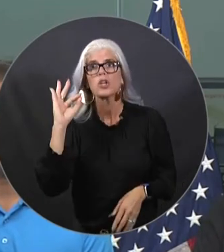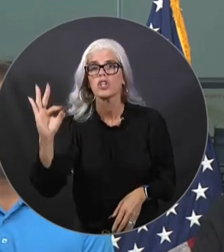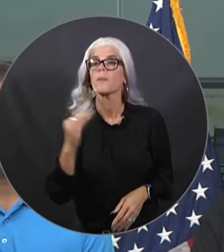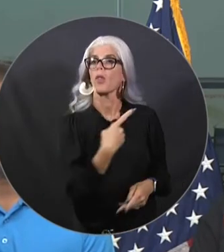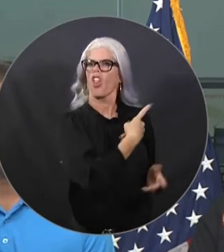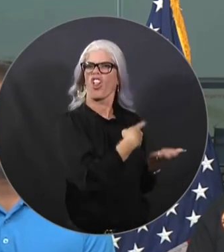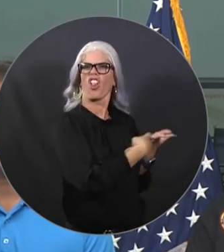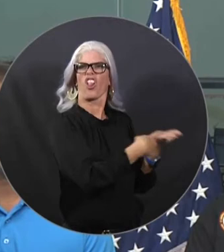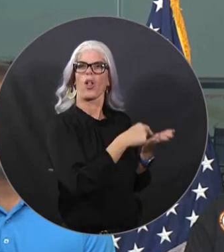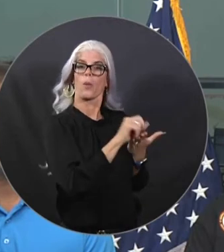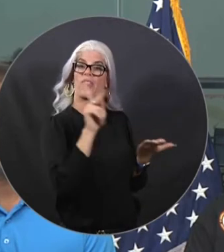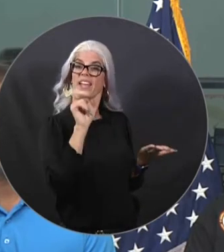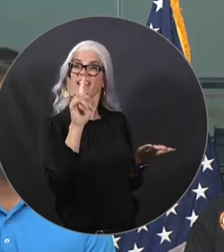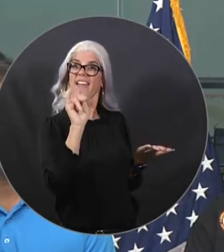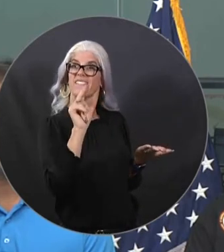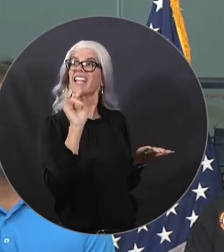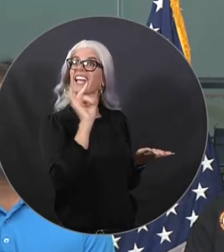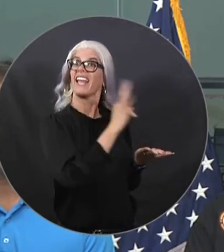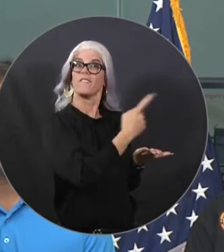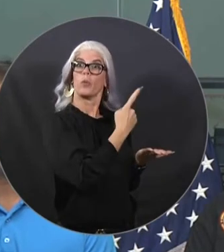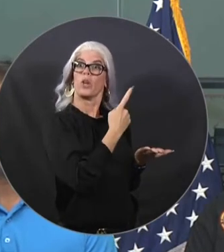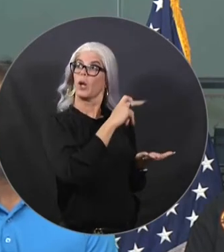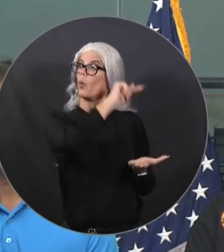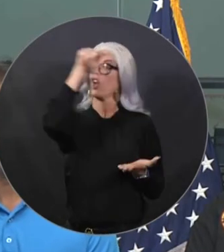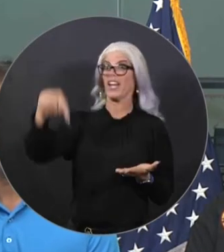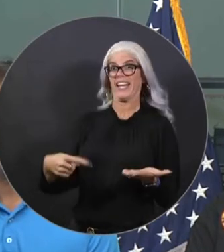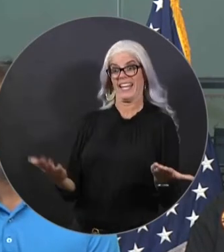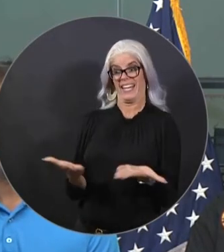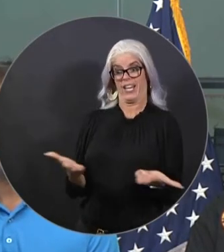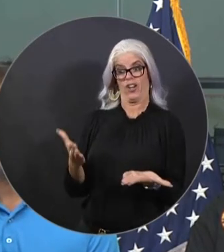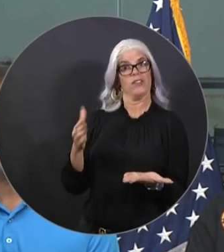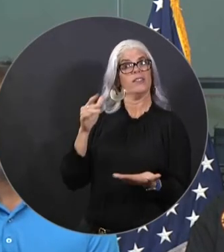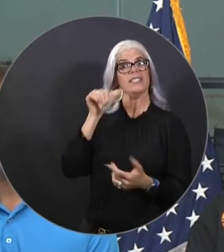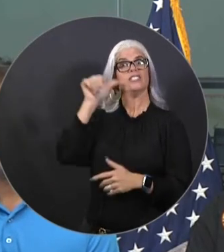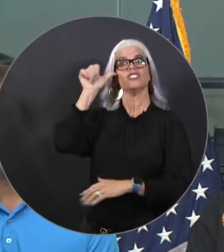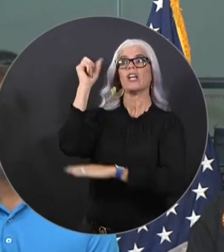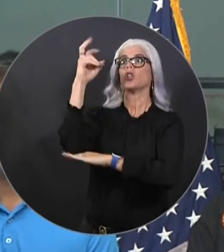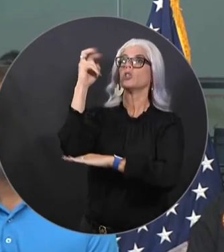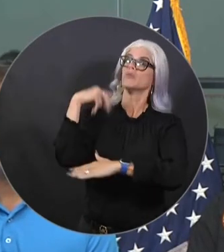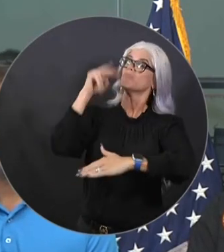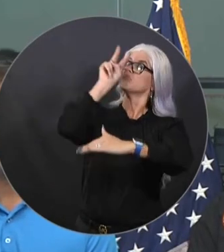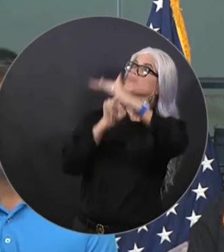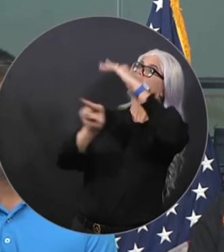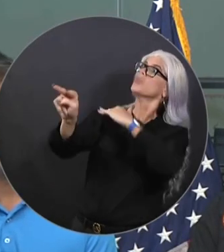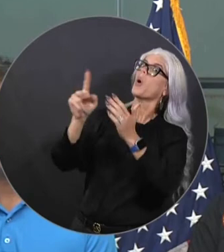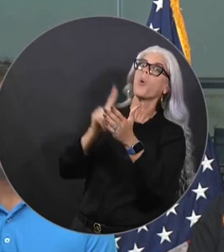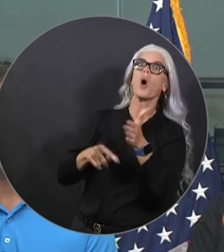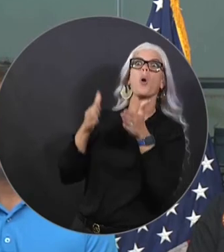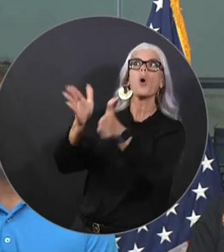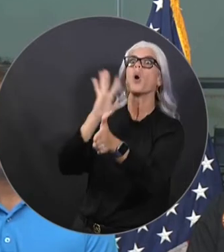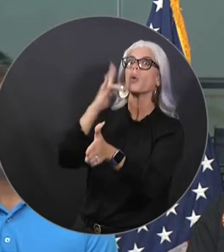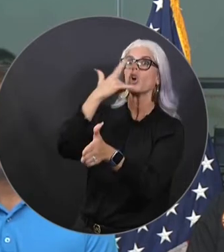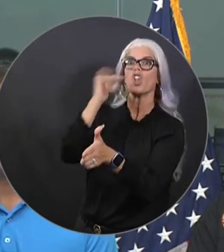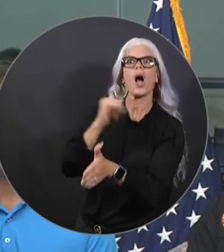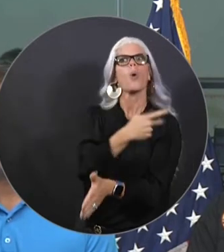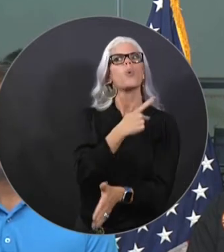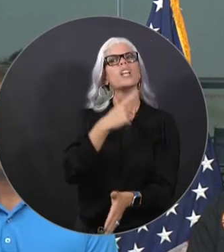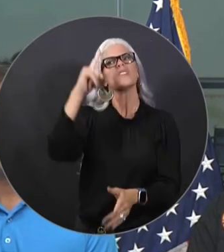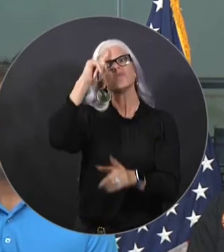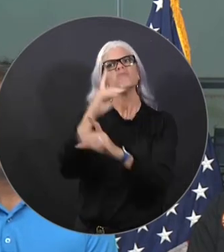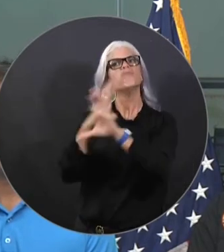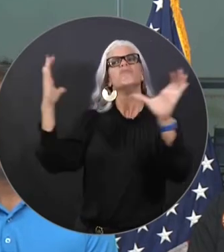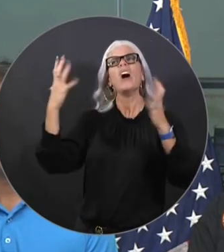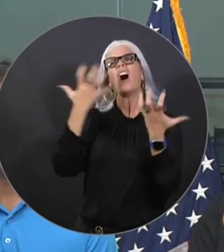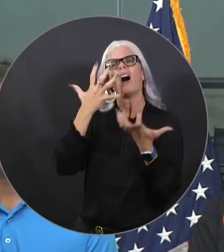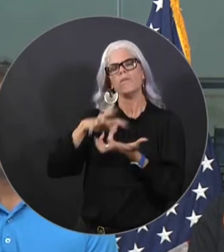at like noon, thinking about what the road situation would look like, I think we thought that there would have been way, way more